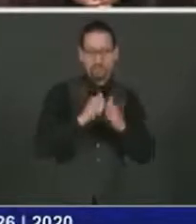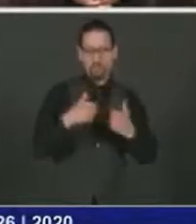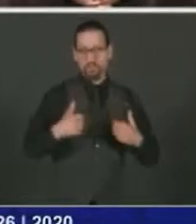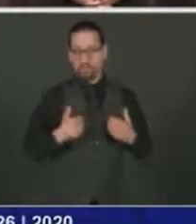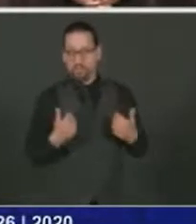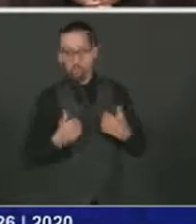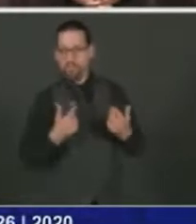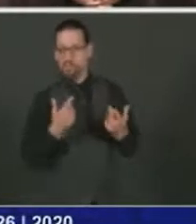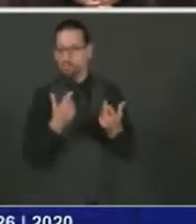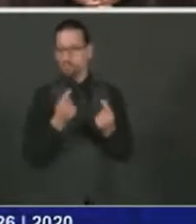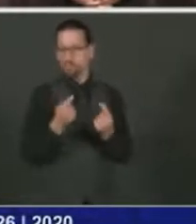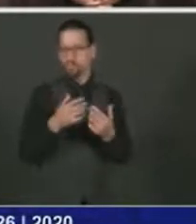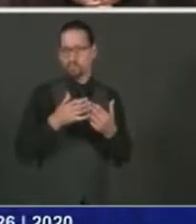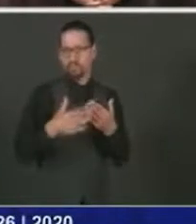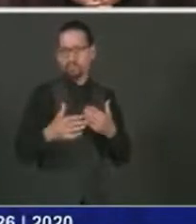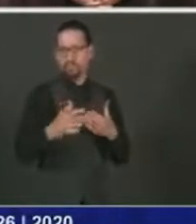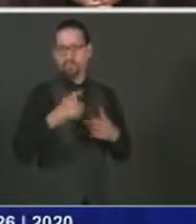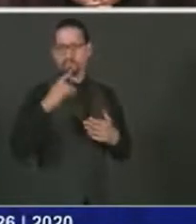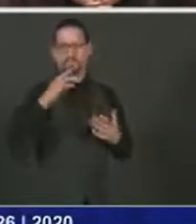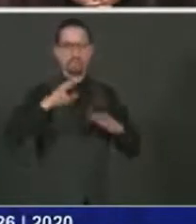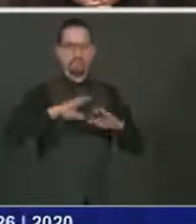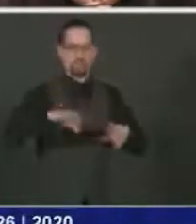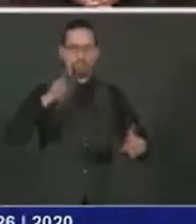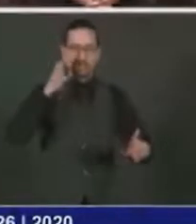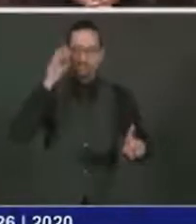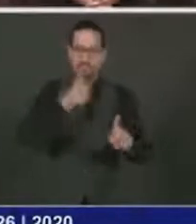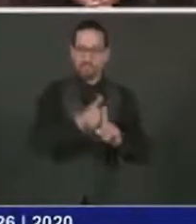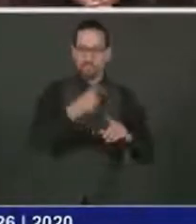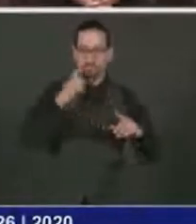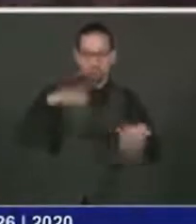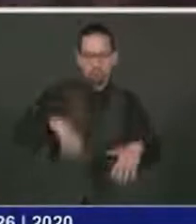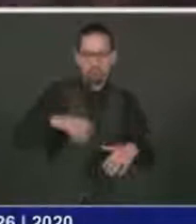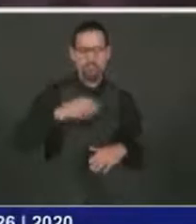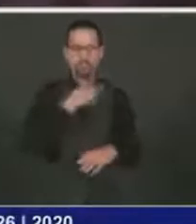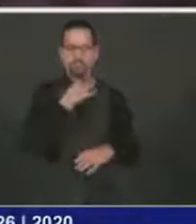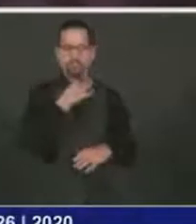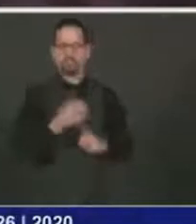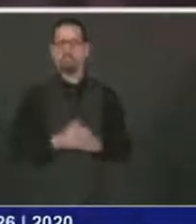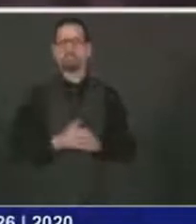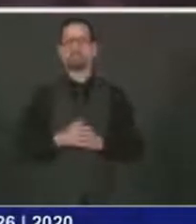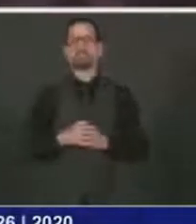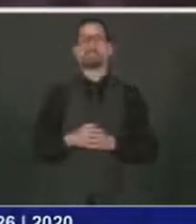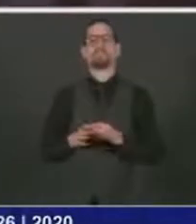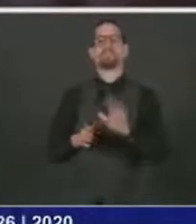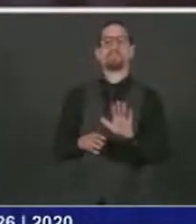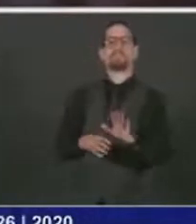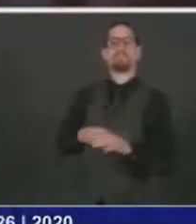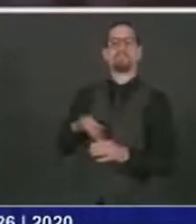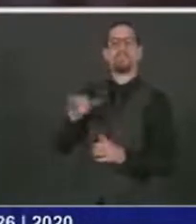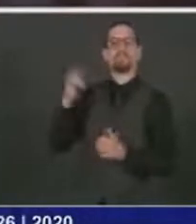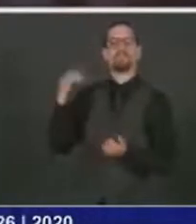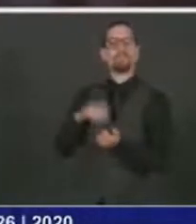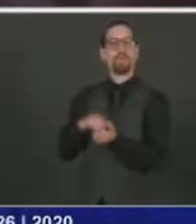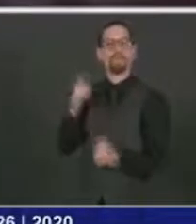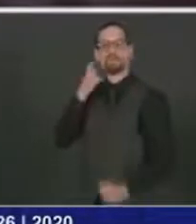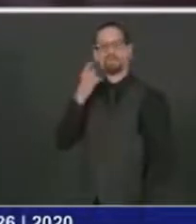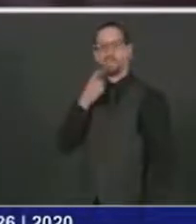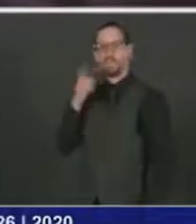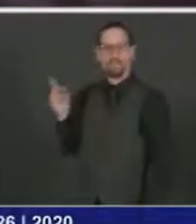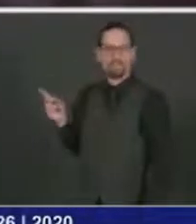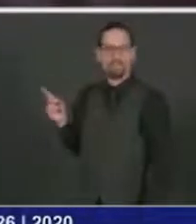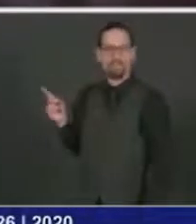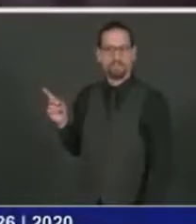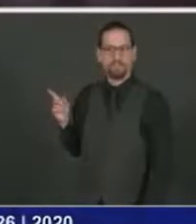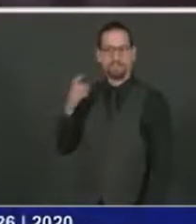and considering how to keep our kids safe? Exactly what the doctor said. We shared it with you. It